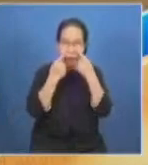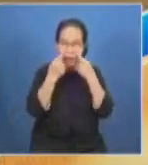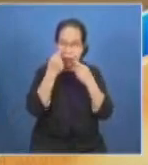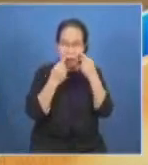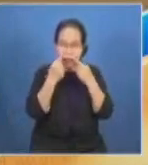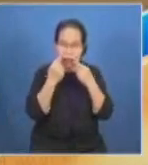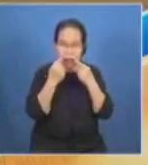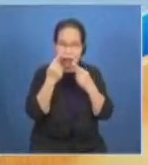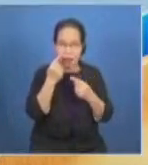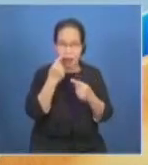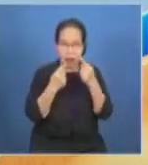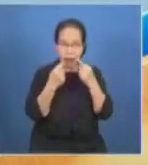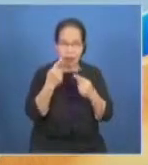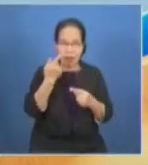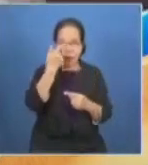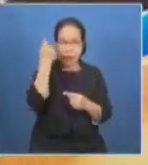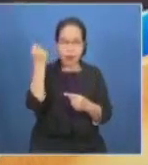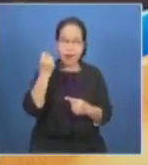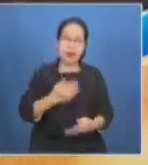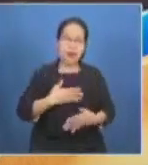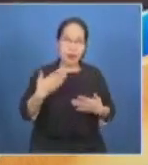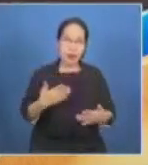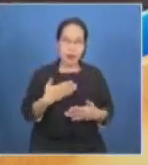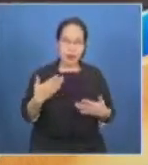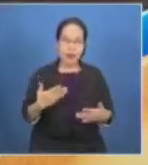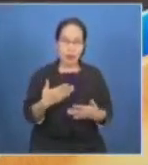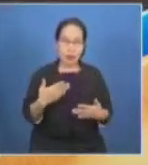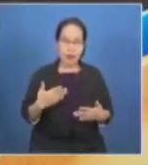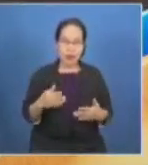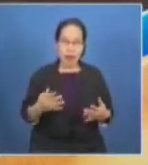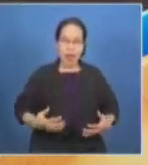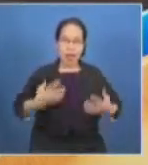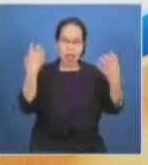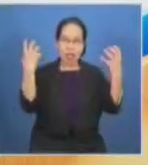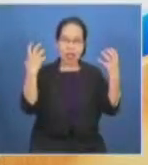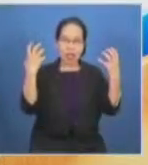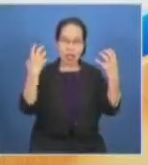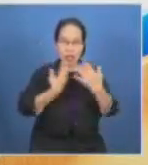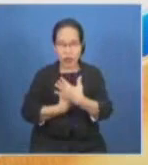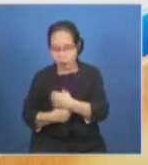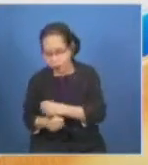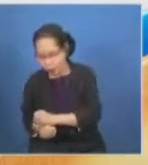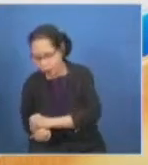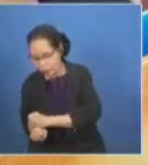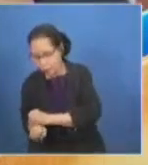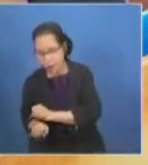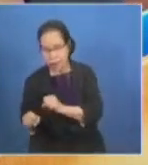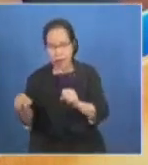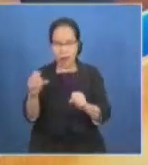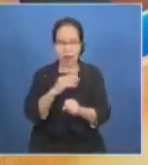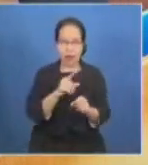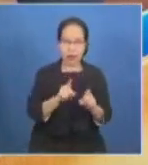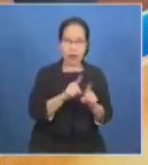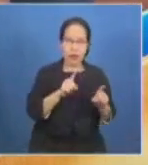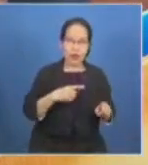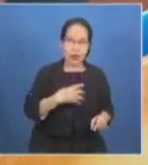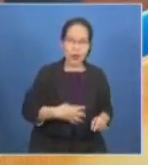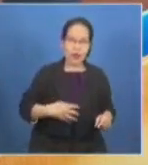relieve your body. Emotional tears may be because of too much joy, anger,